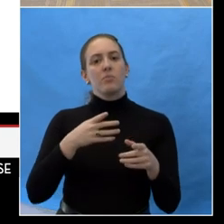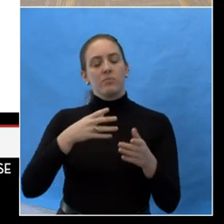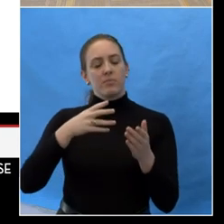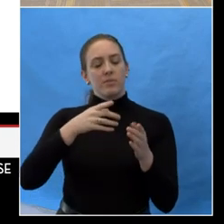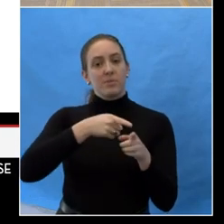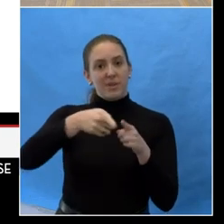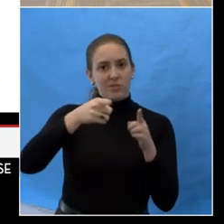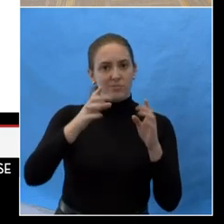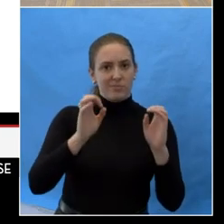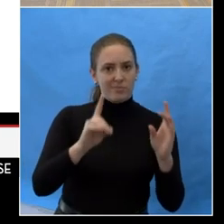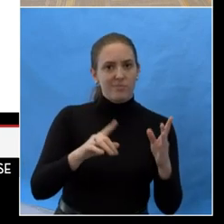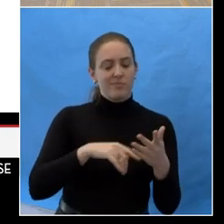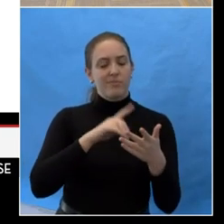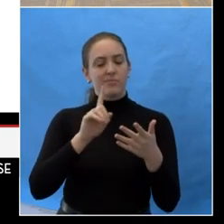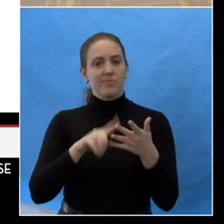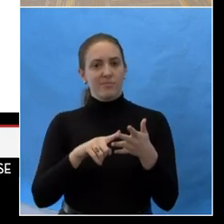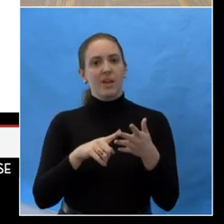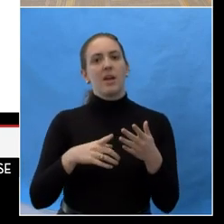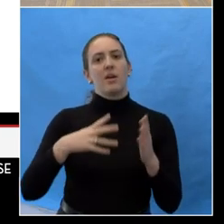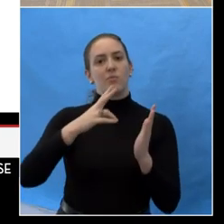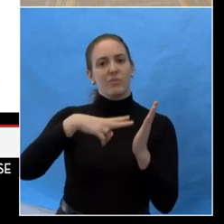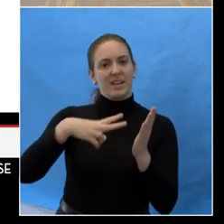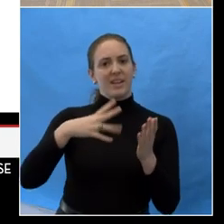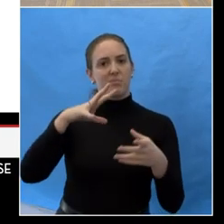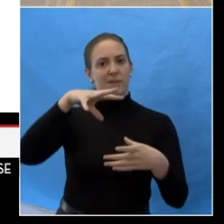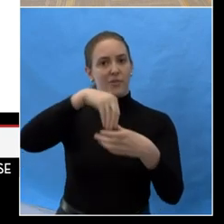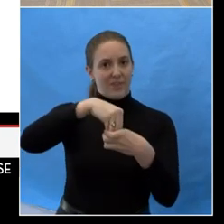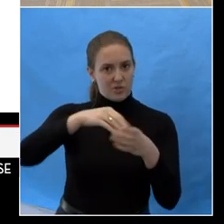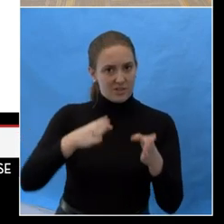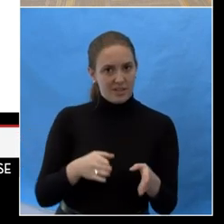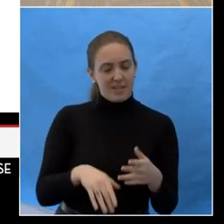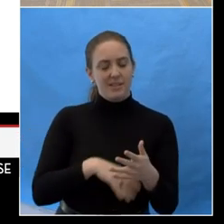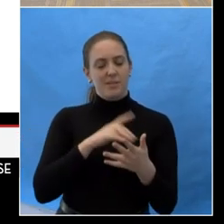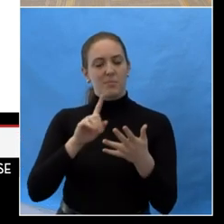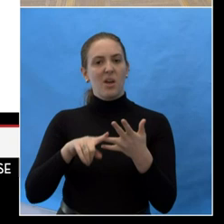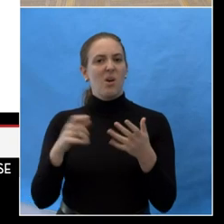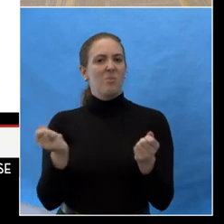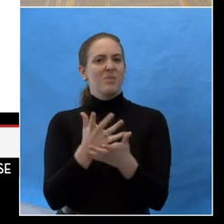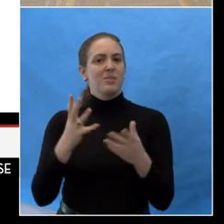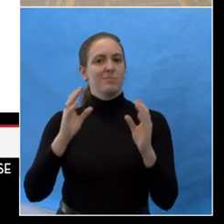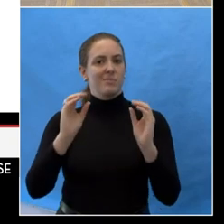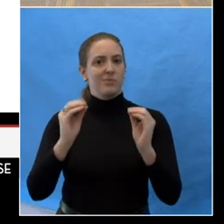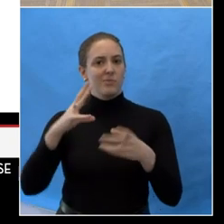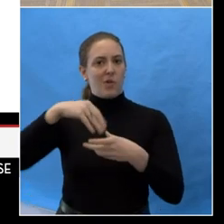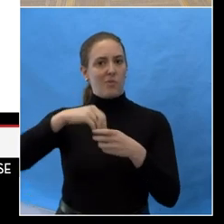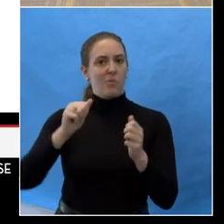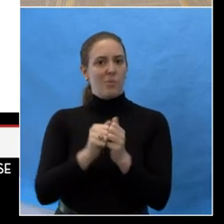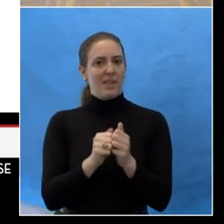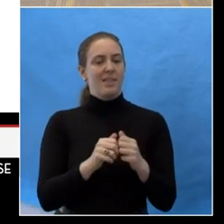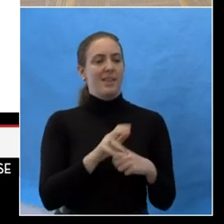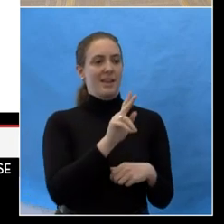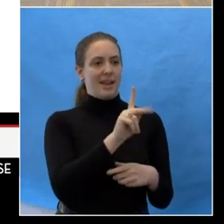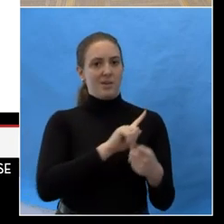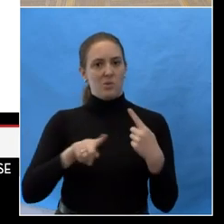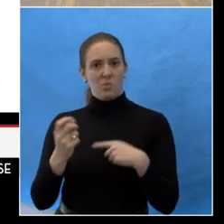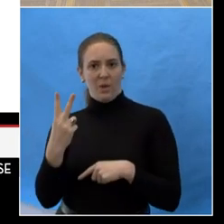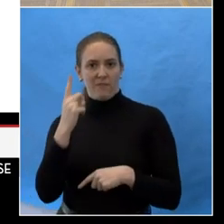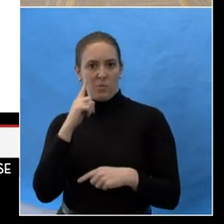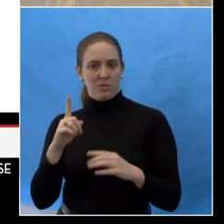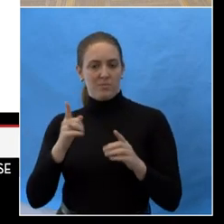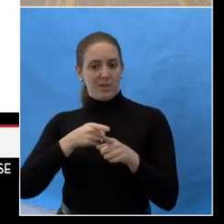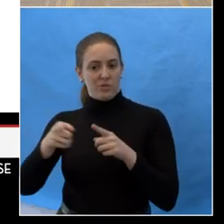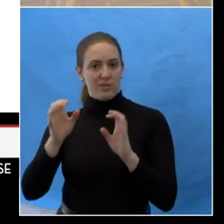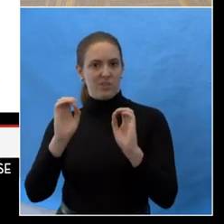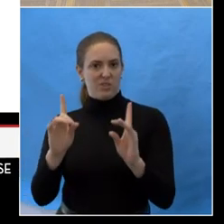interventionalists, and all special educators working with students in grades K through 12 to demonstrate competency in structured literacy through